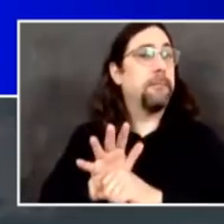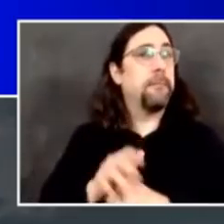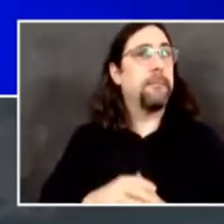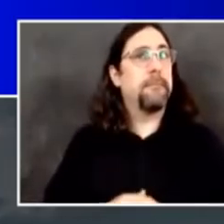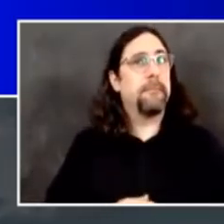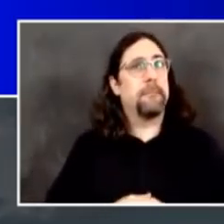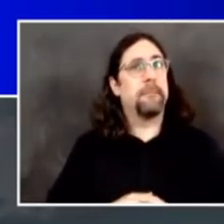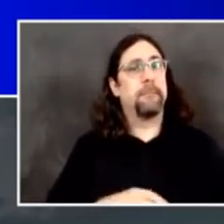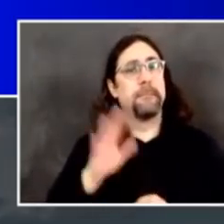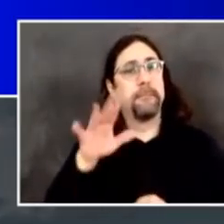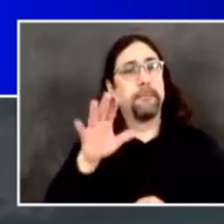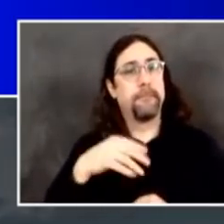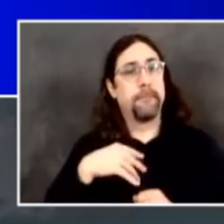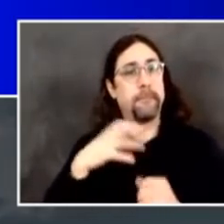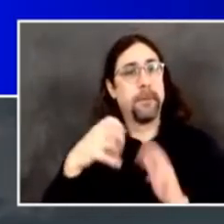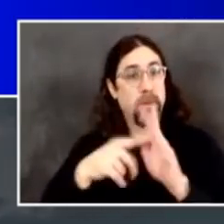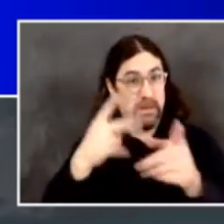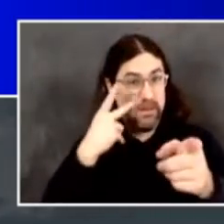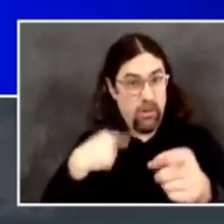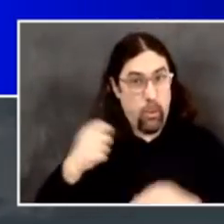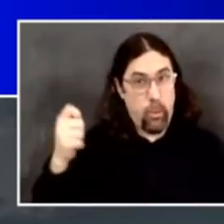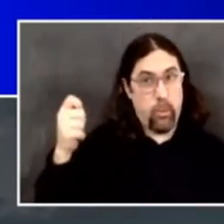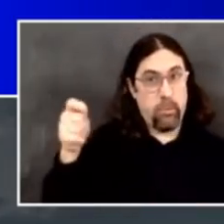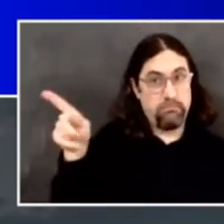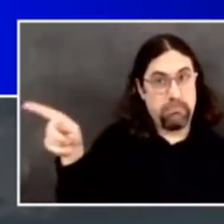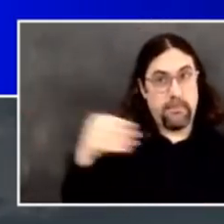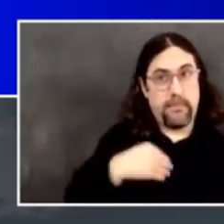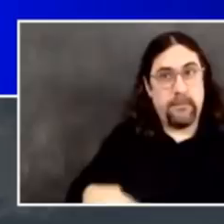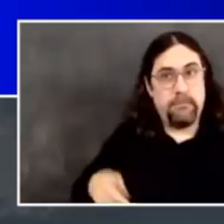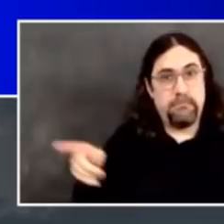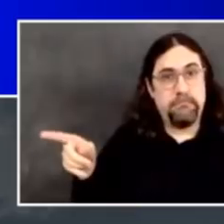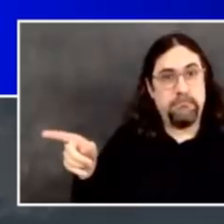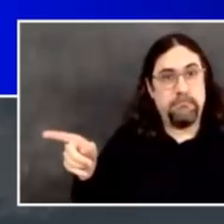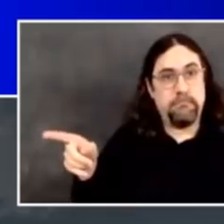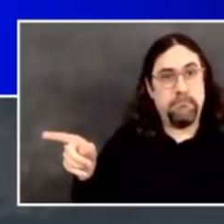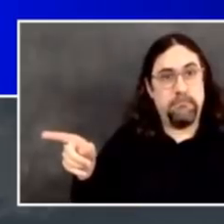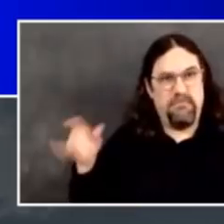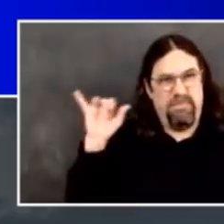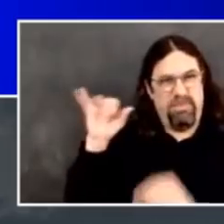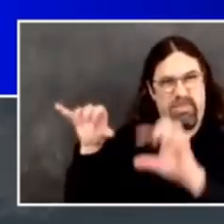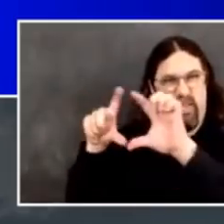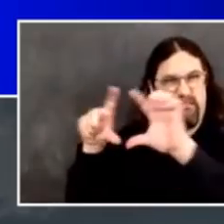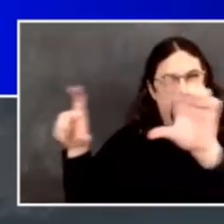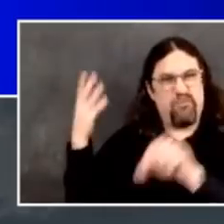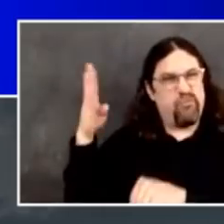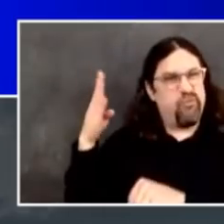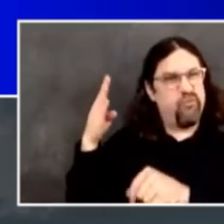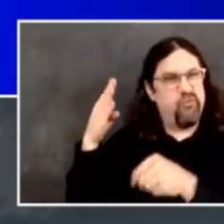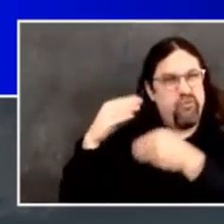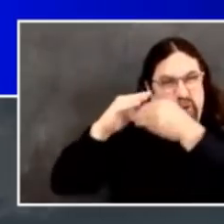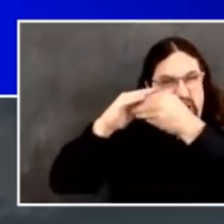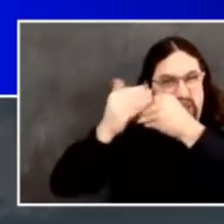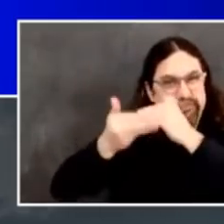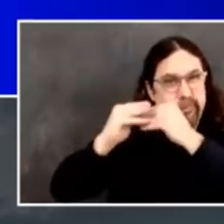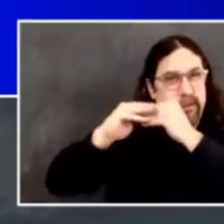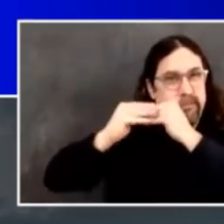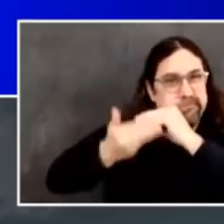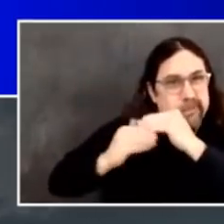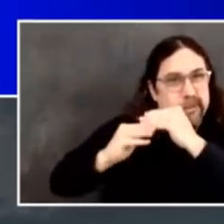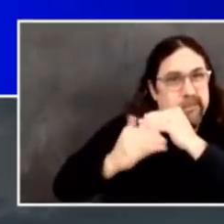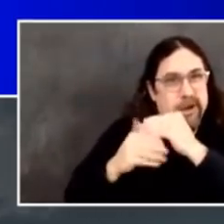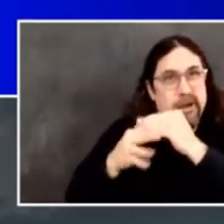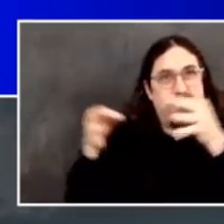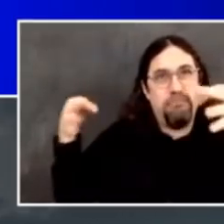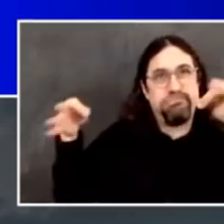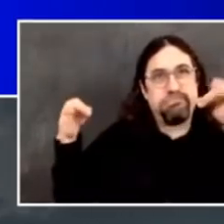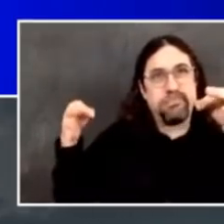5 million are the 3-ply non-medical masks. So again, I want to emphasize, when you look at one of these, and I did not